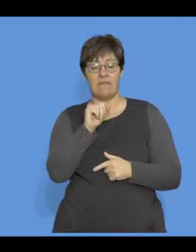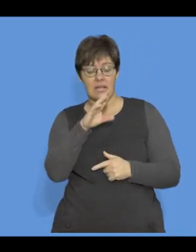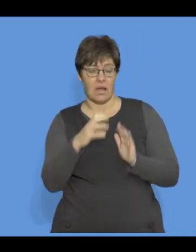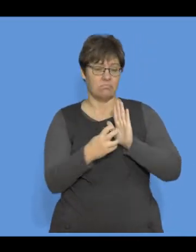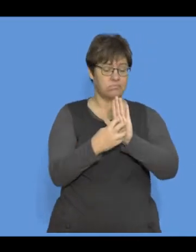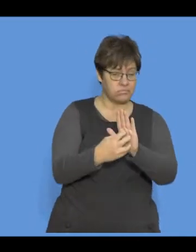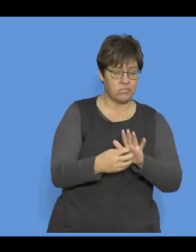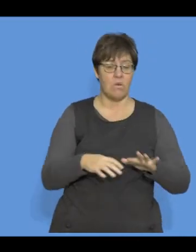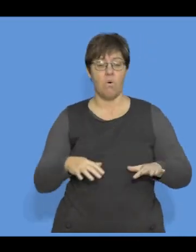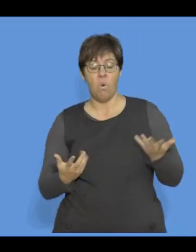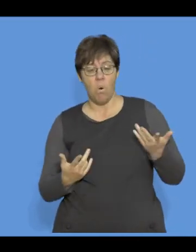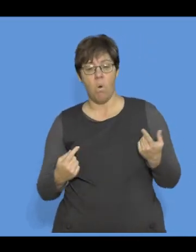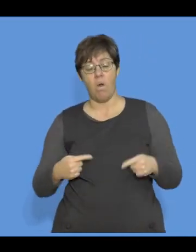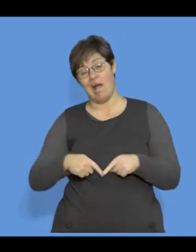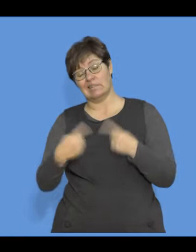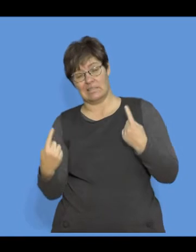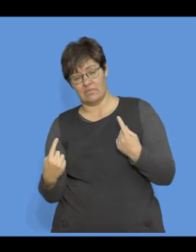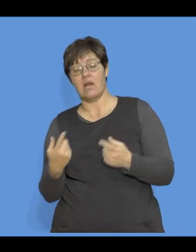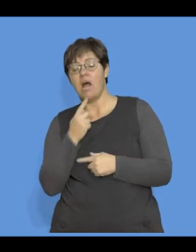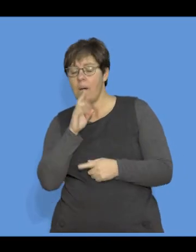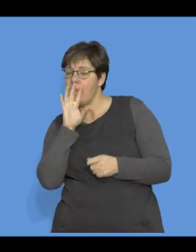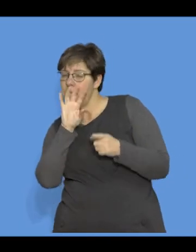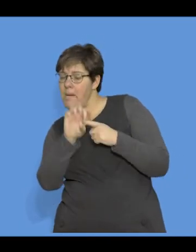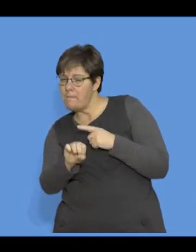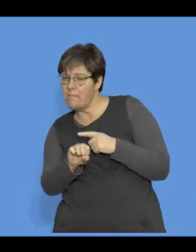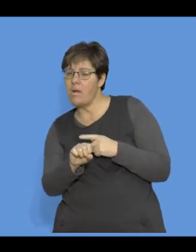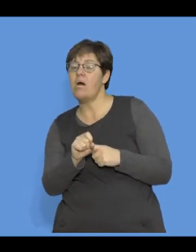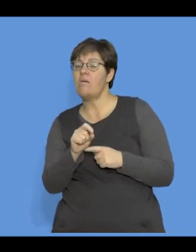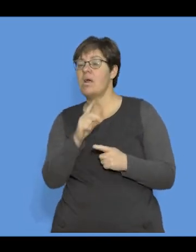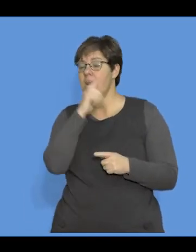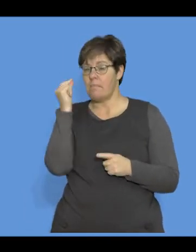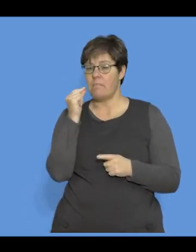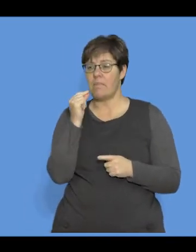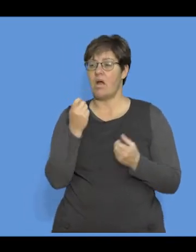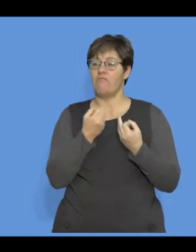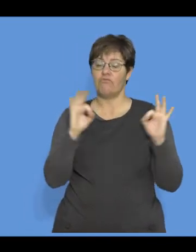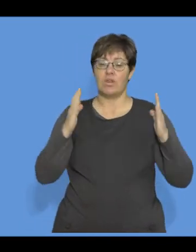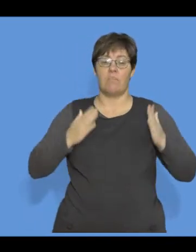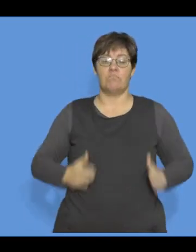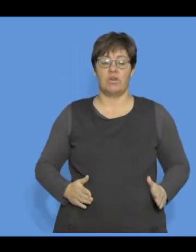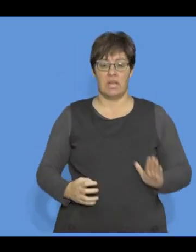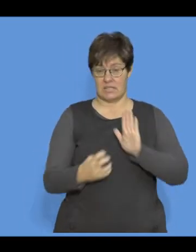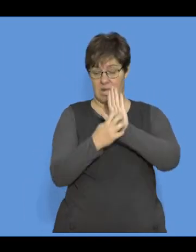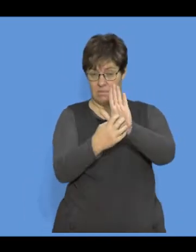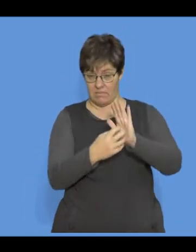or the alternative, just to make sense of it, what we call a free body diagram.